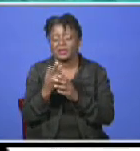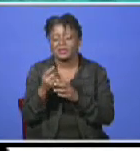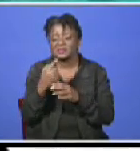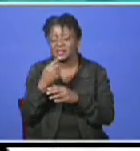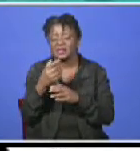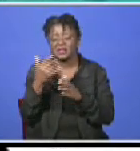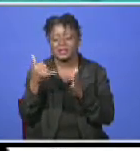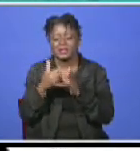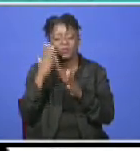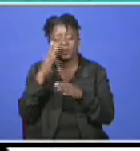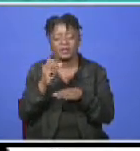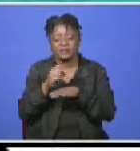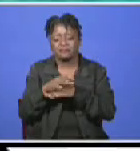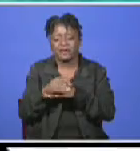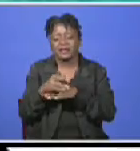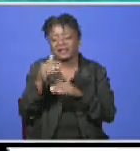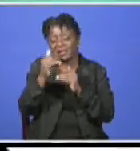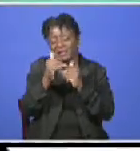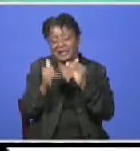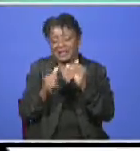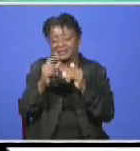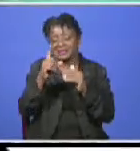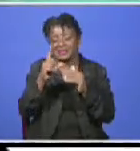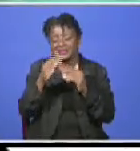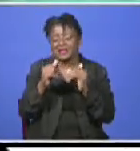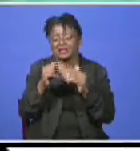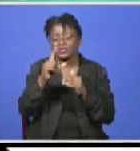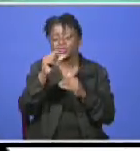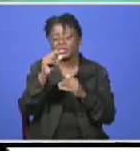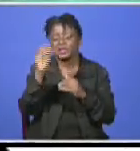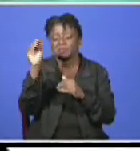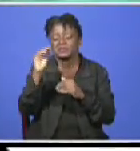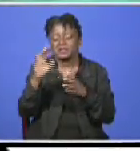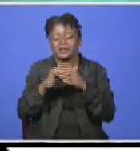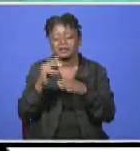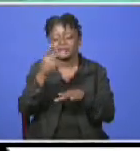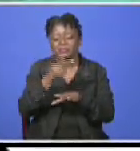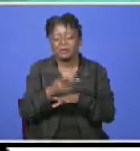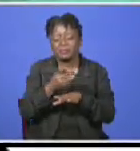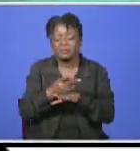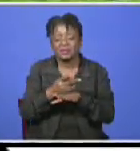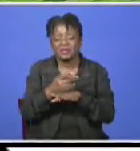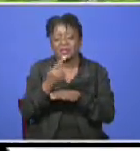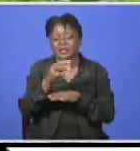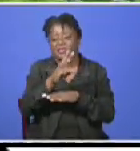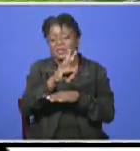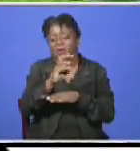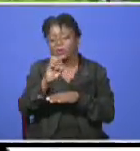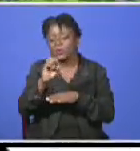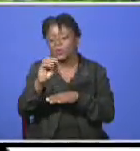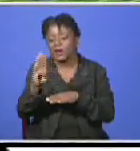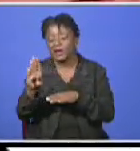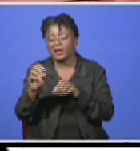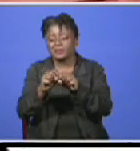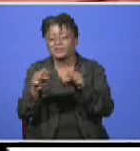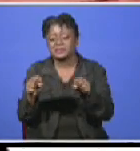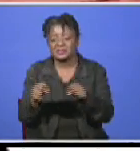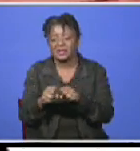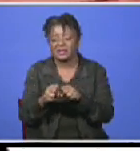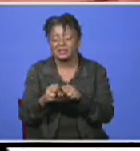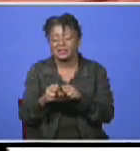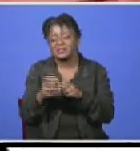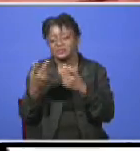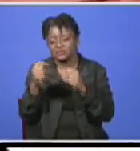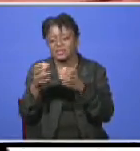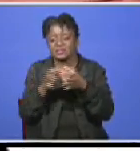than 20% of the property. While the website gives no mention to circumventing the existing coral reef just offshore, other residents